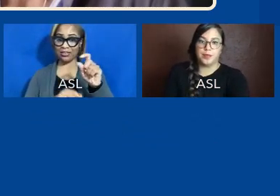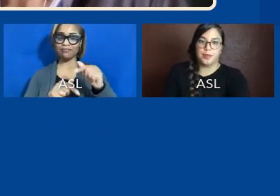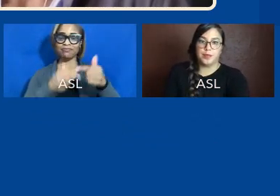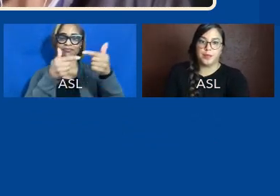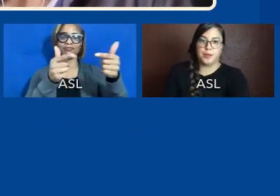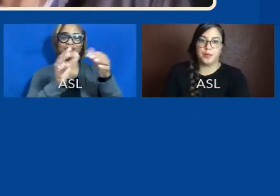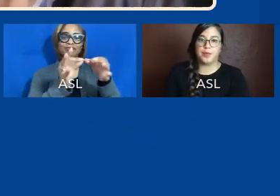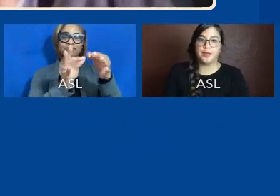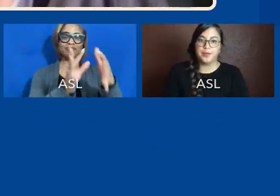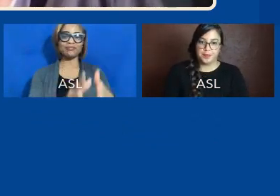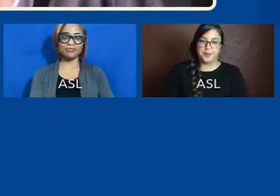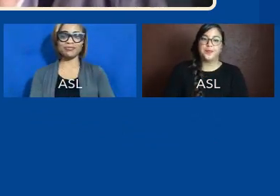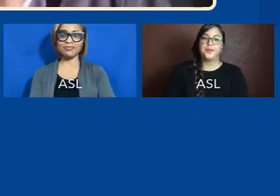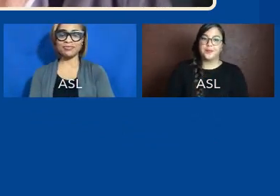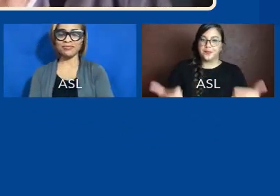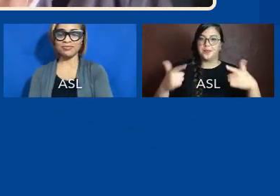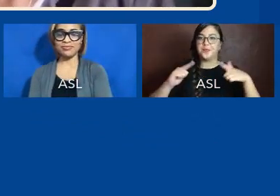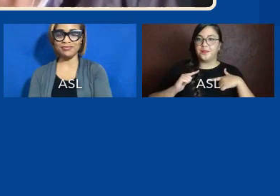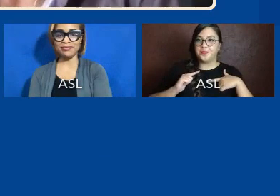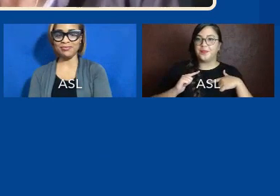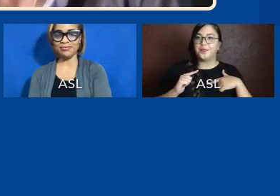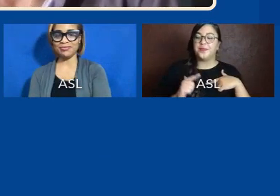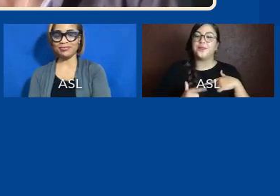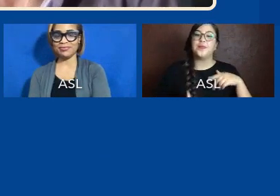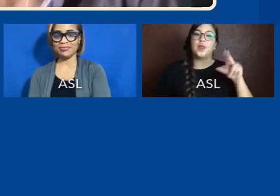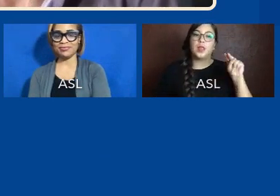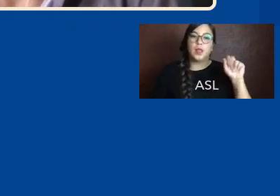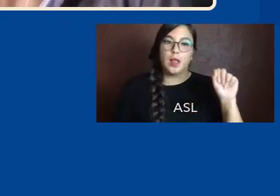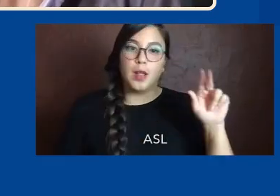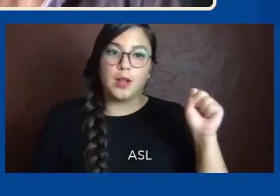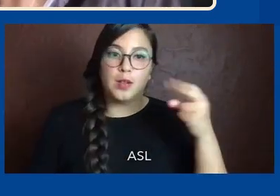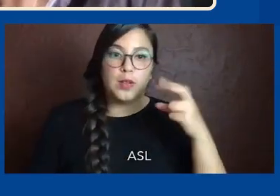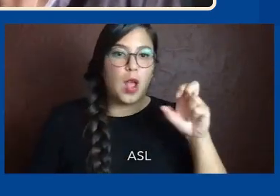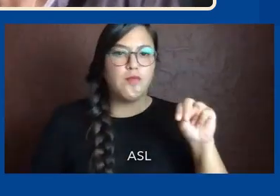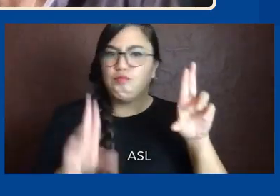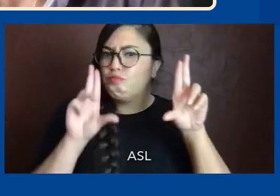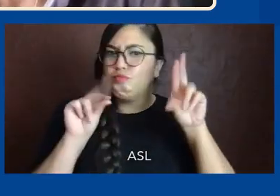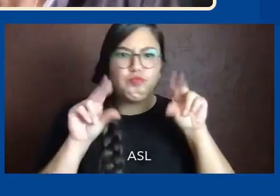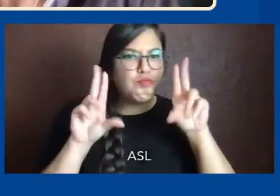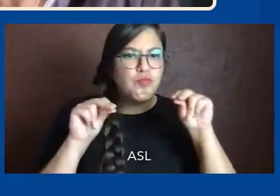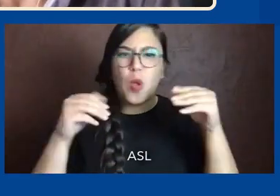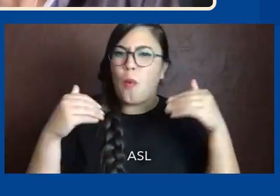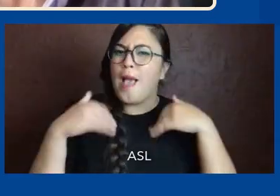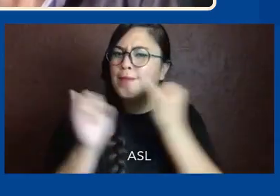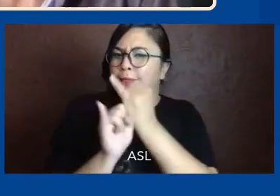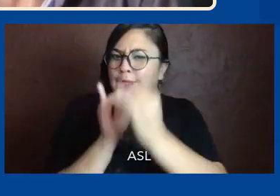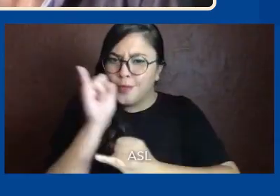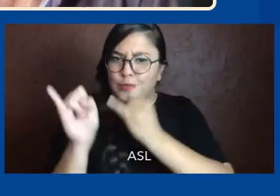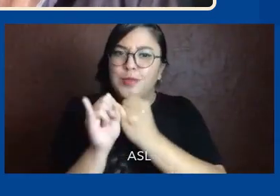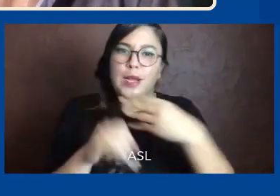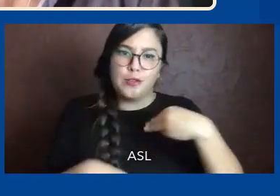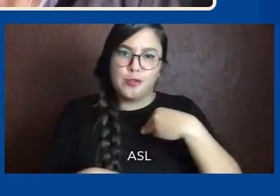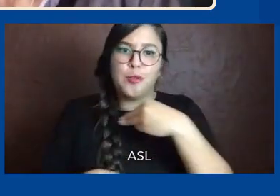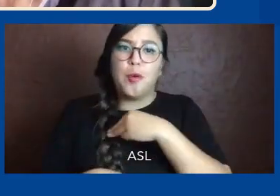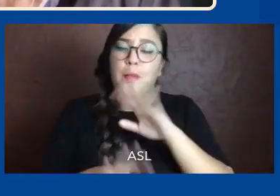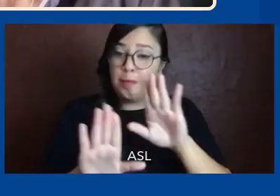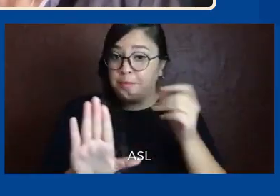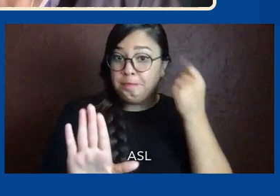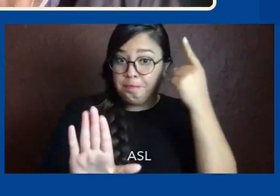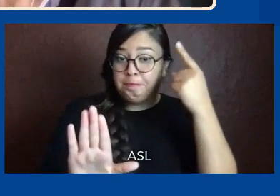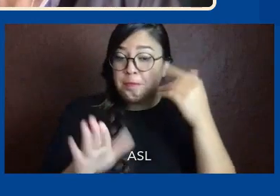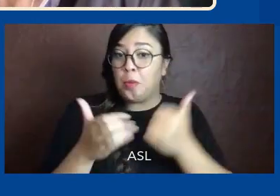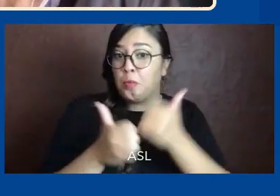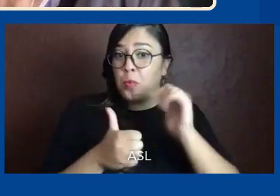No, Great we have question. members from outside of the US, but most of the guidelines are like